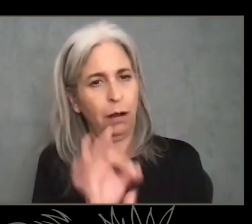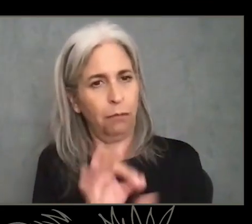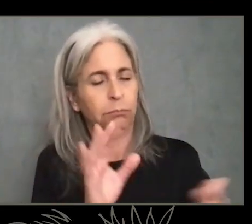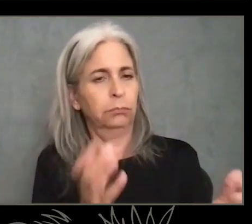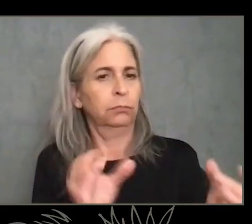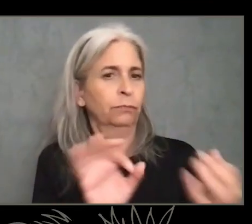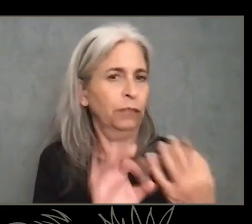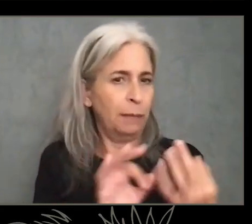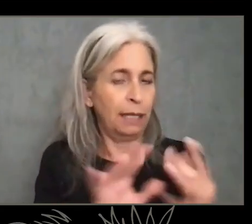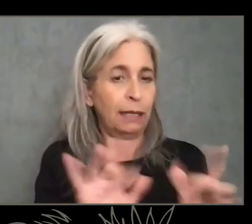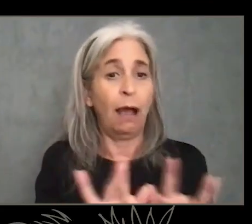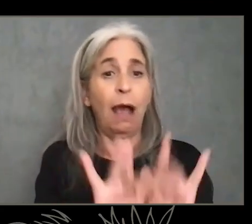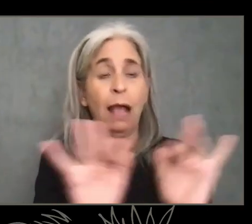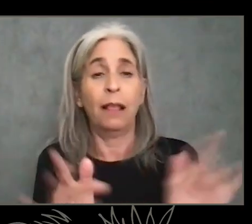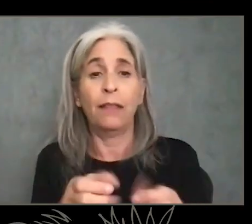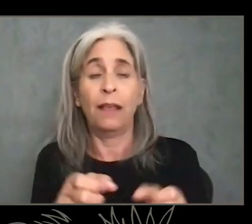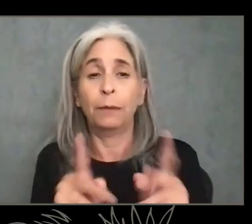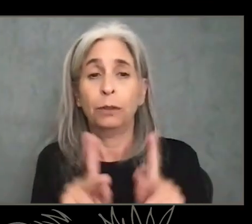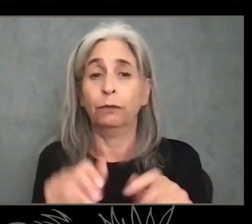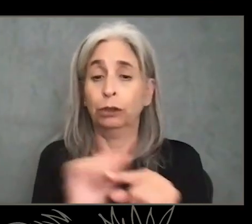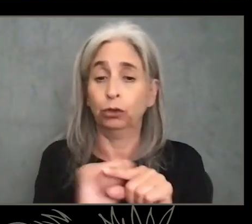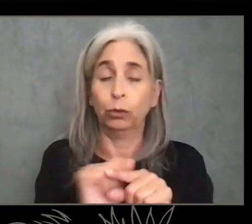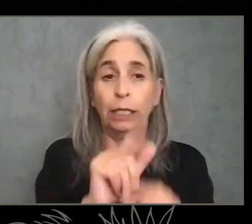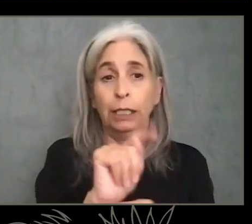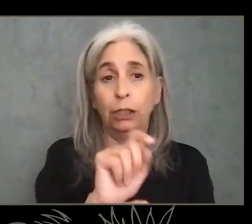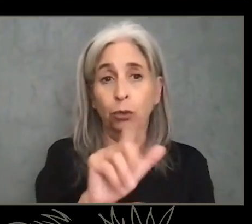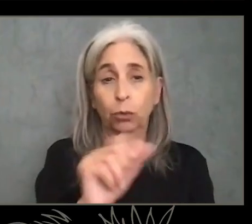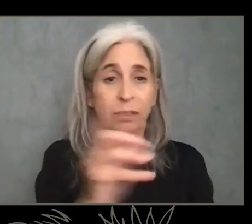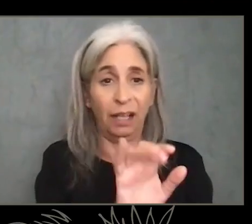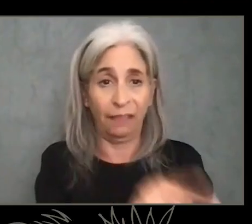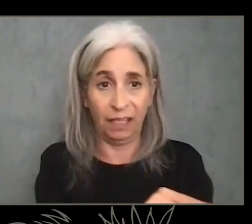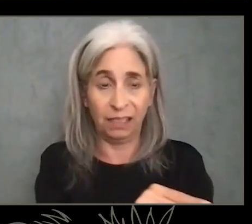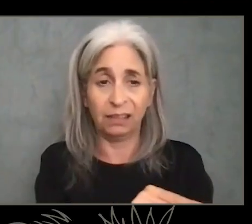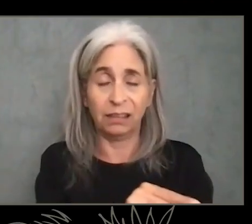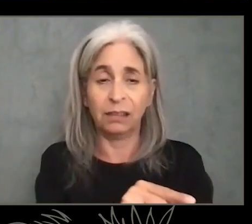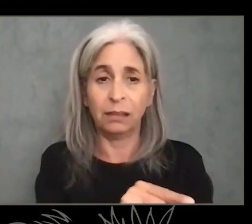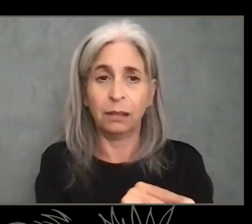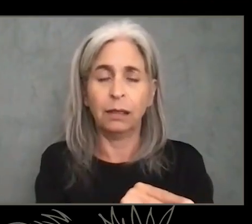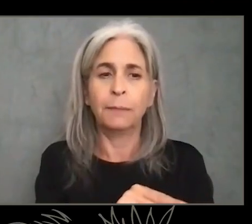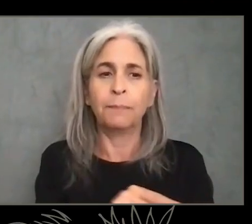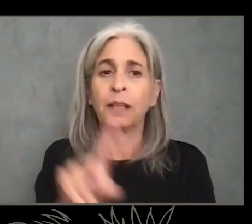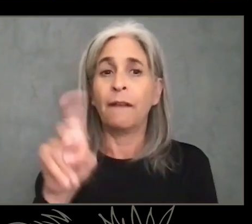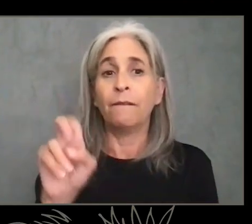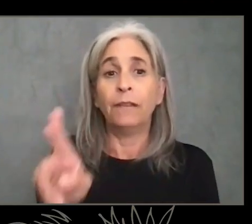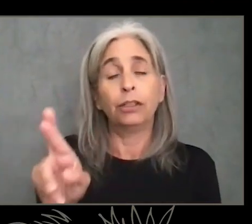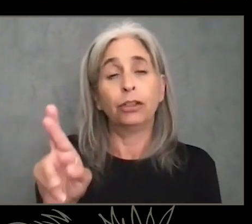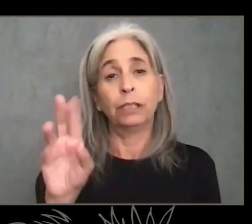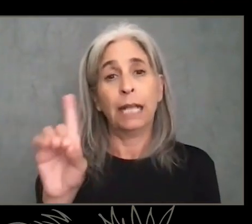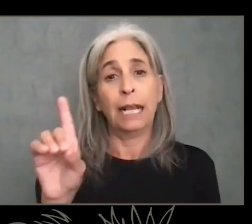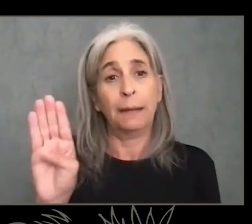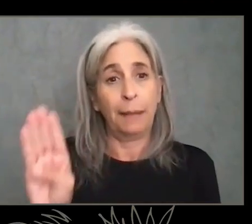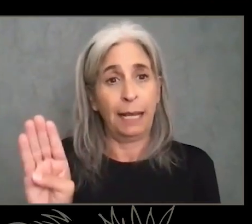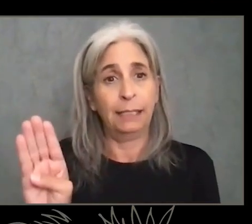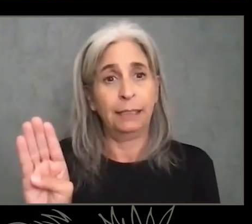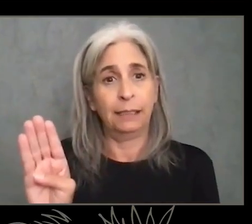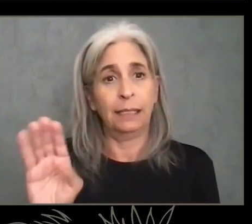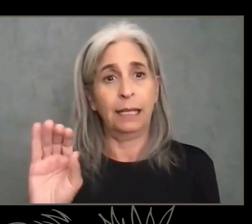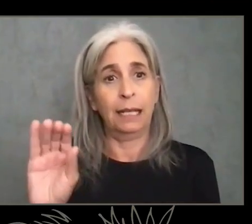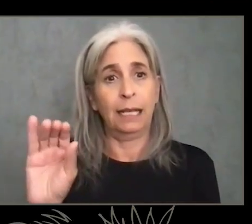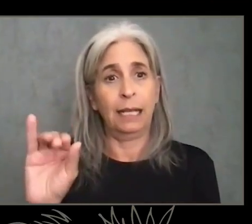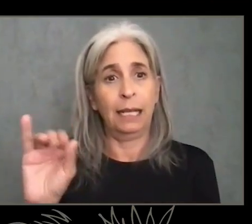has highlighted the opportunity of creating tools like this. But of course, the vector database in my IndexedDB might not